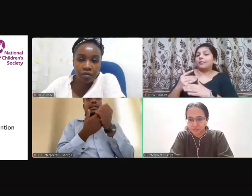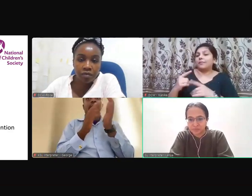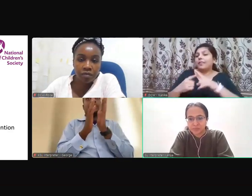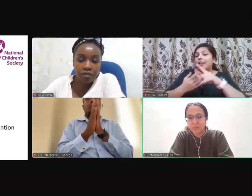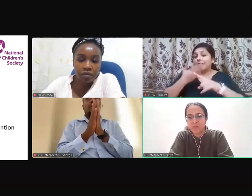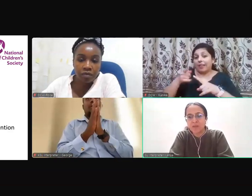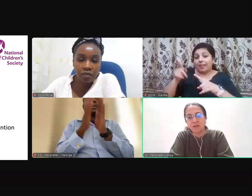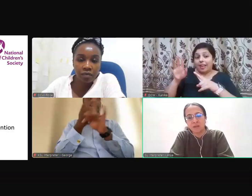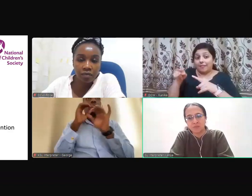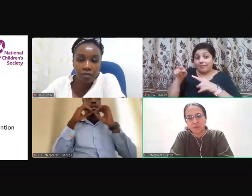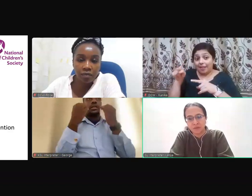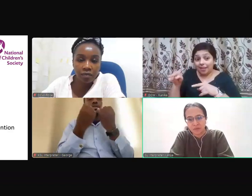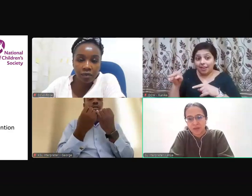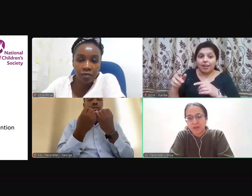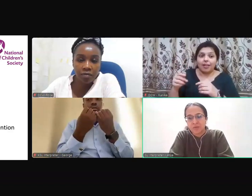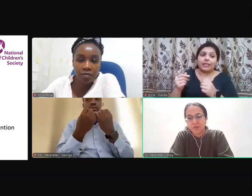organizations